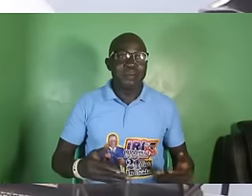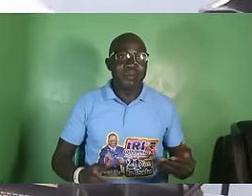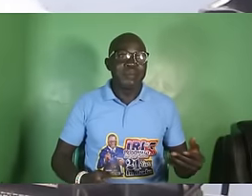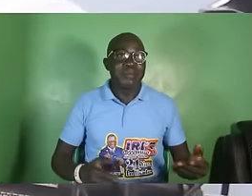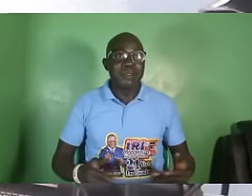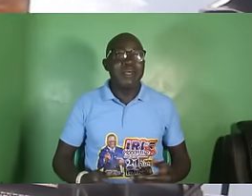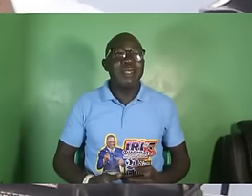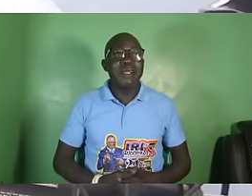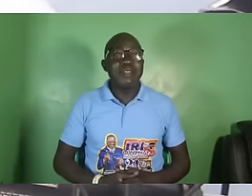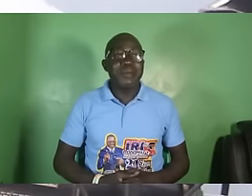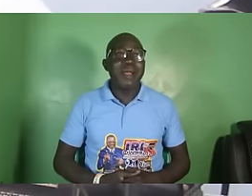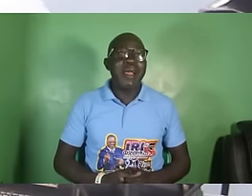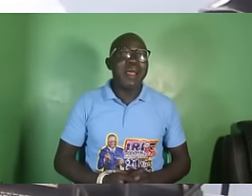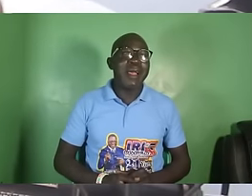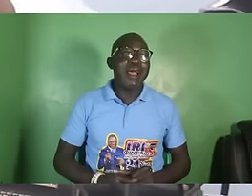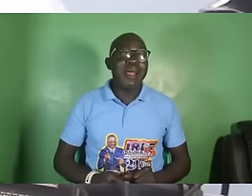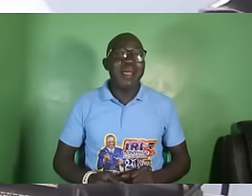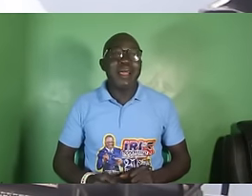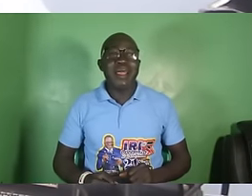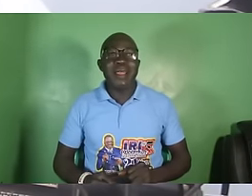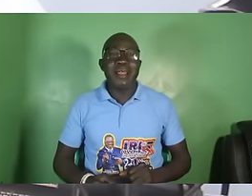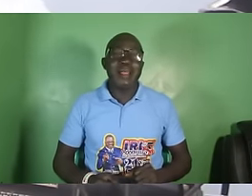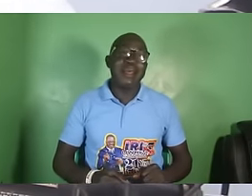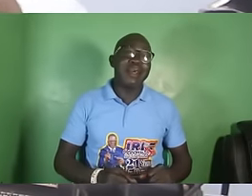eh mo de ya sope